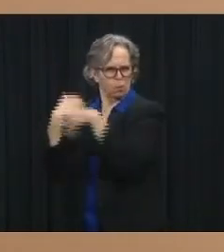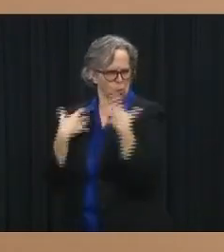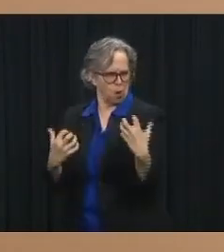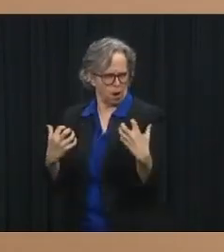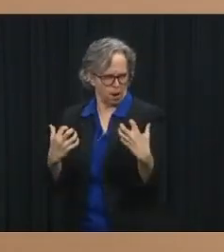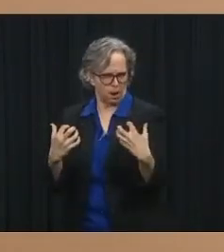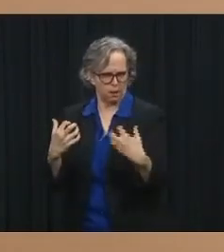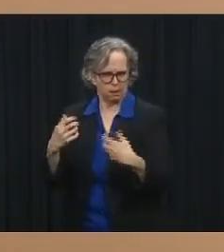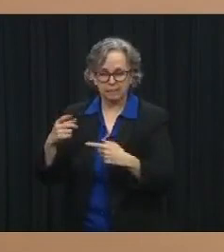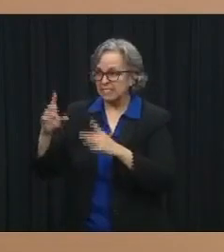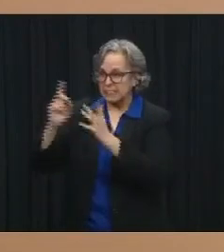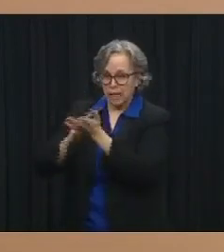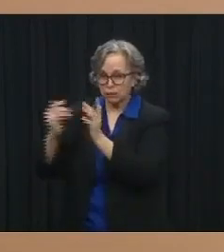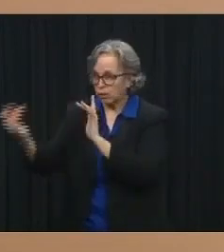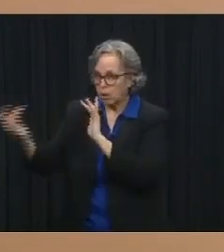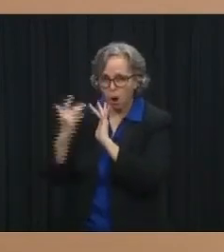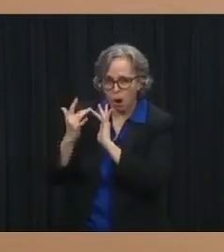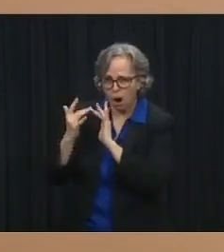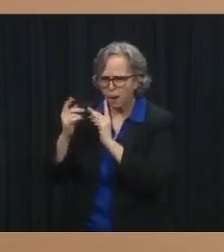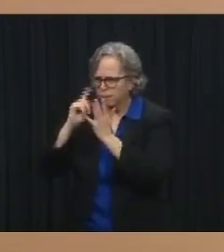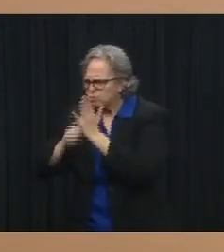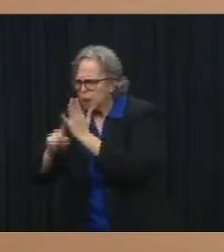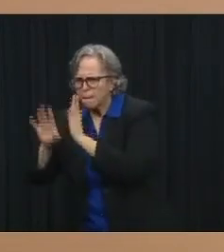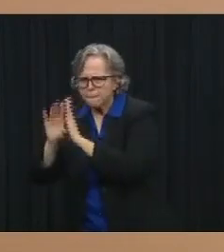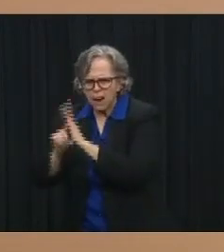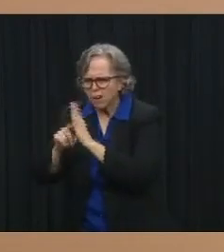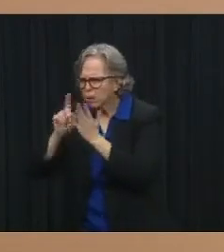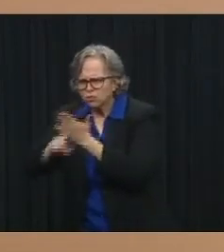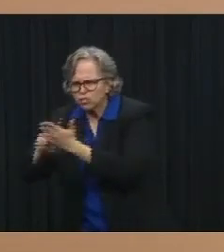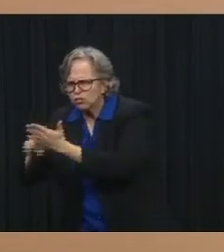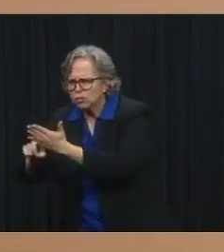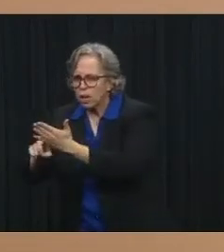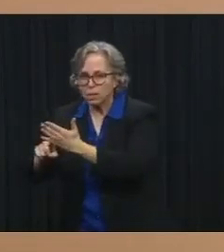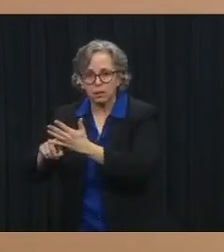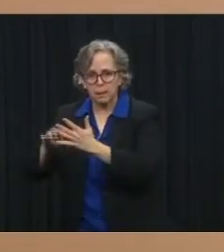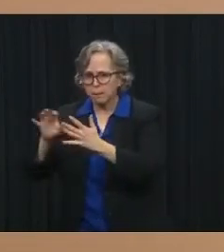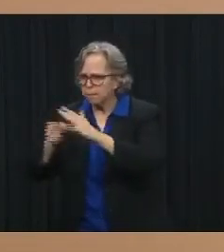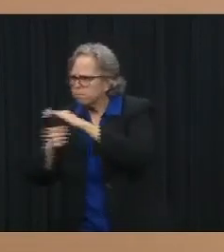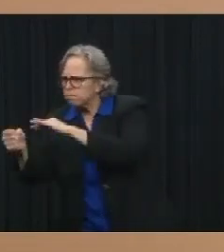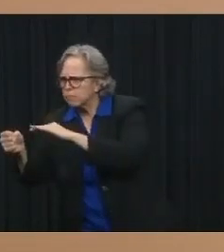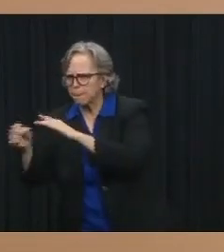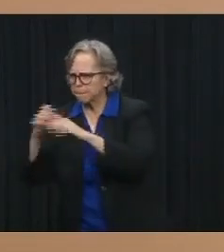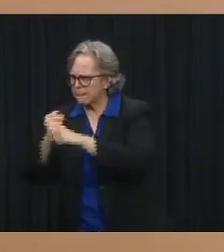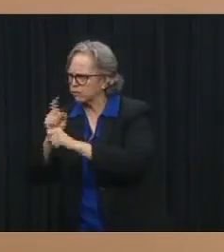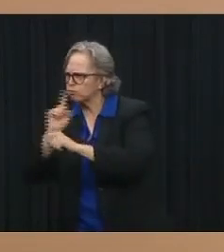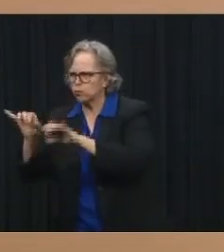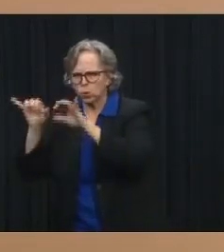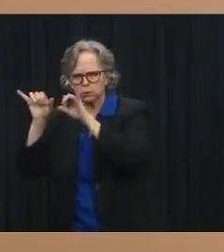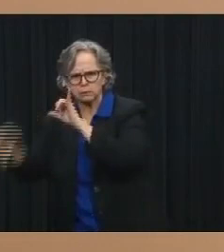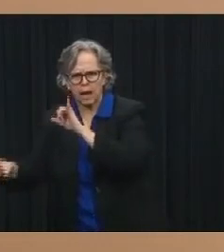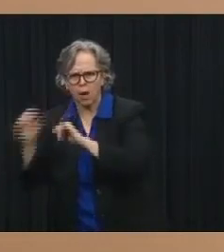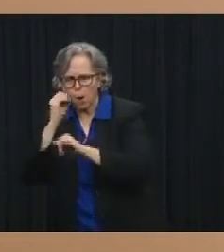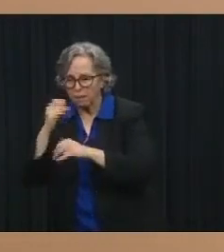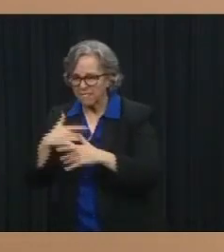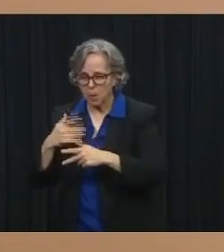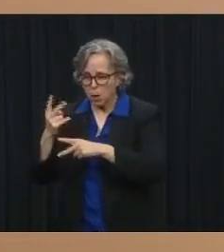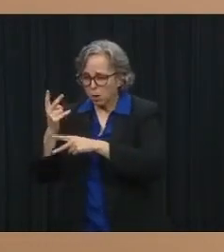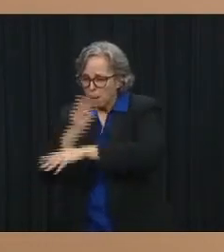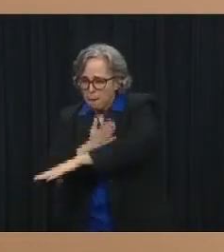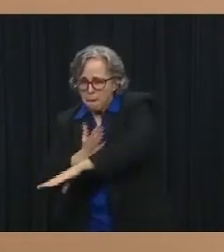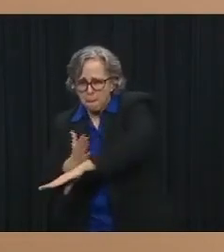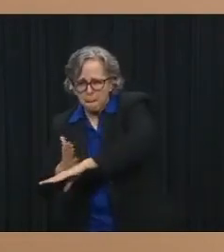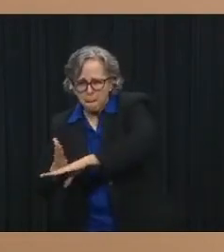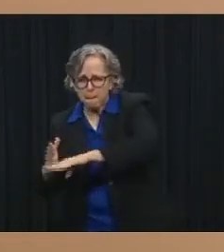history. Get them in isolation and quarantine at home. Tell them what to look for worsening symptoms. and keep in